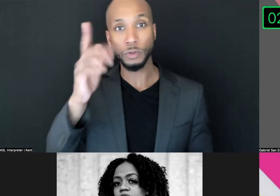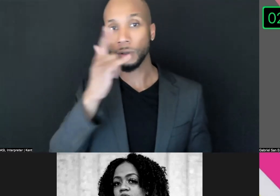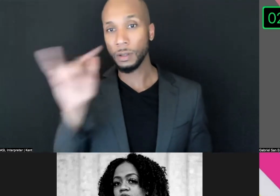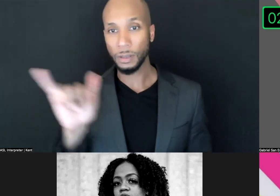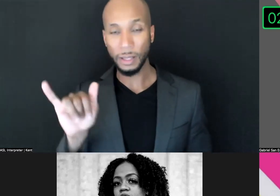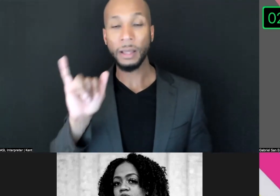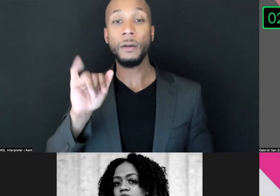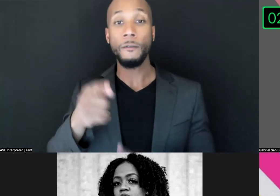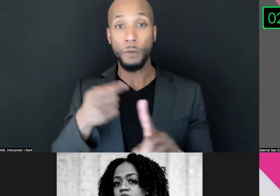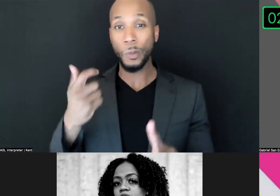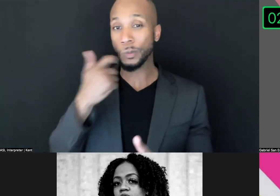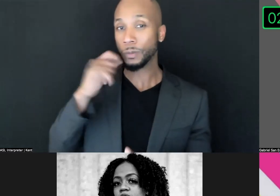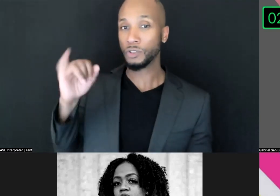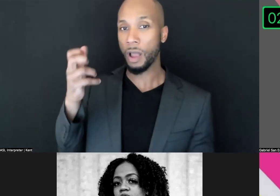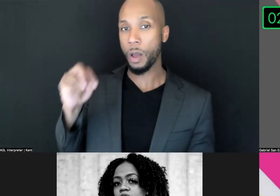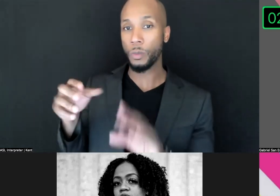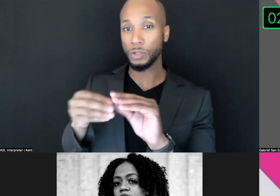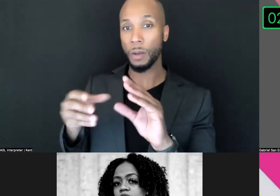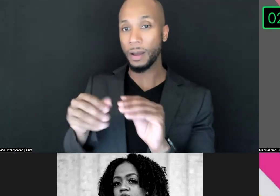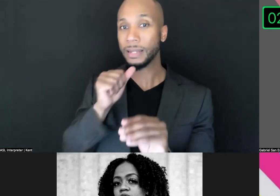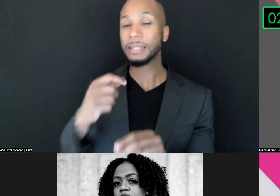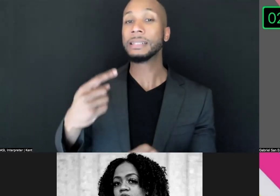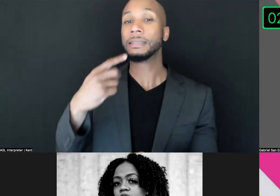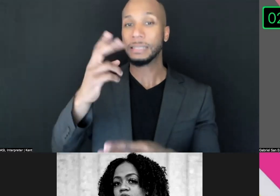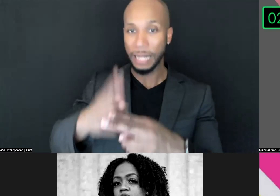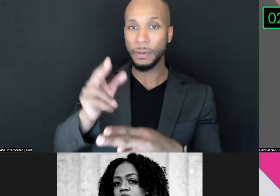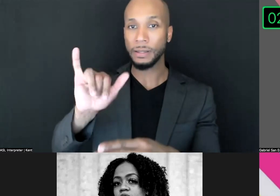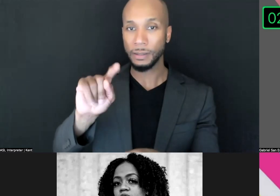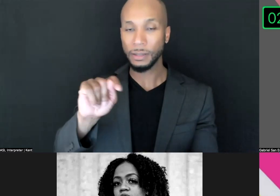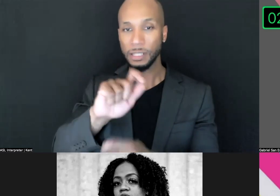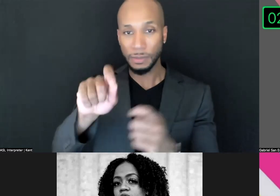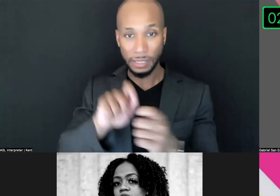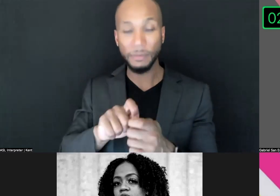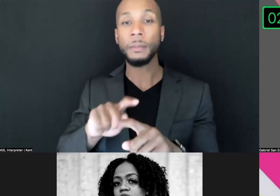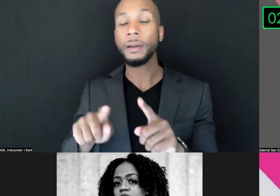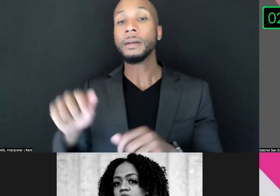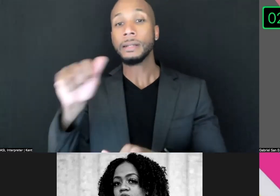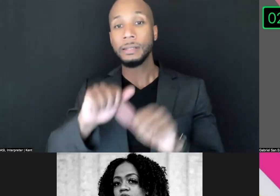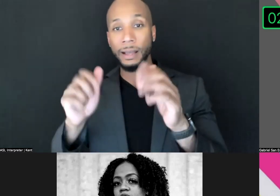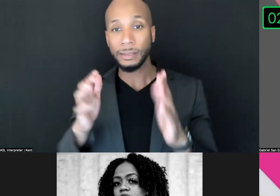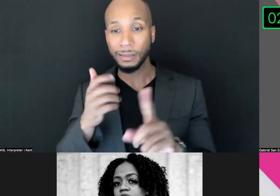what John was talking about, even though John didn't say that. Scientists should be